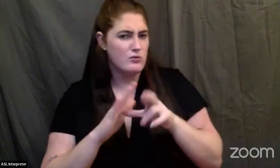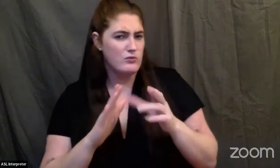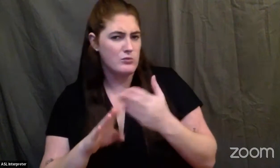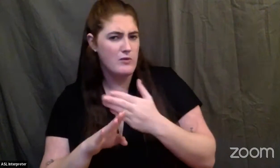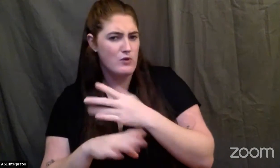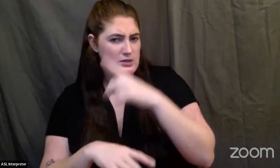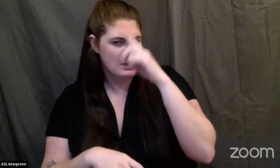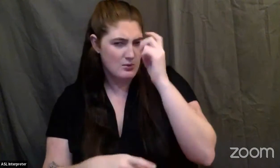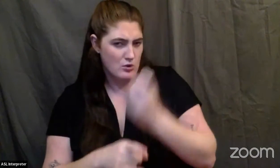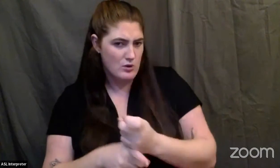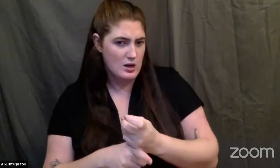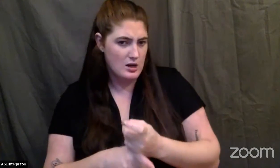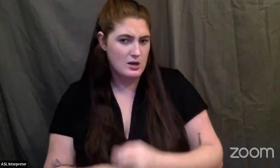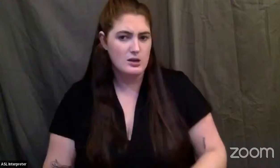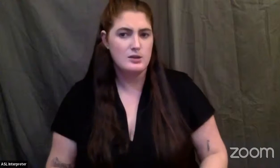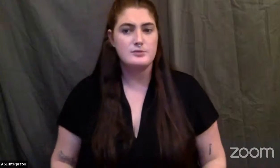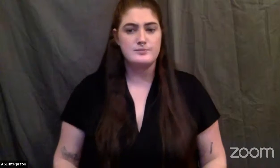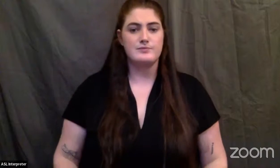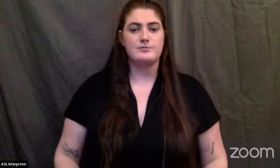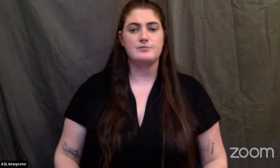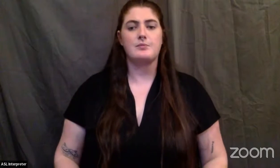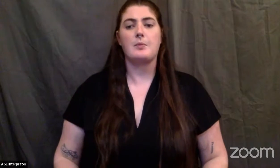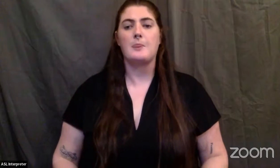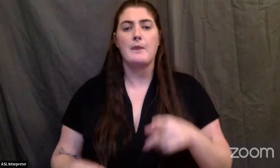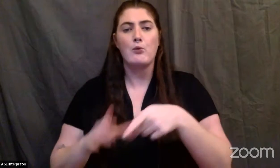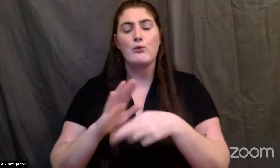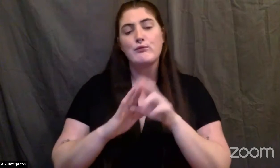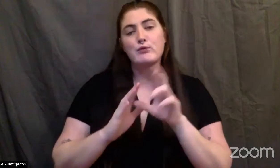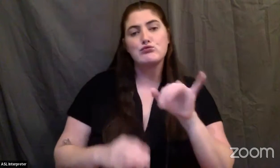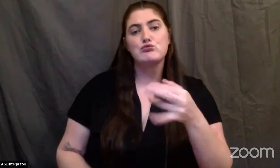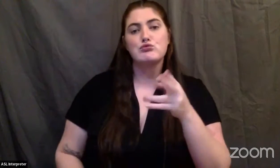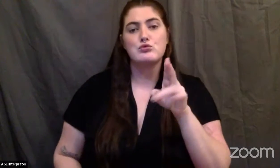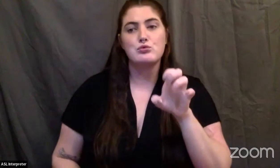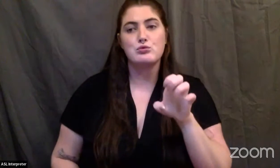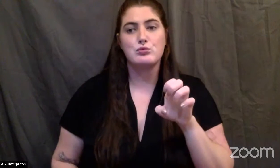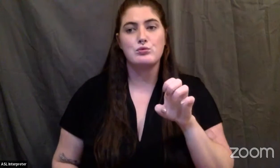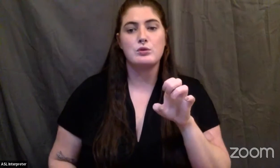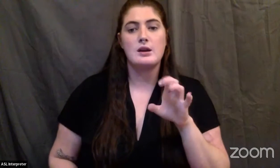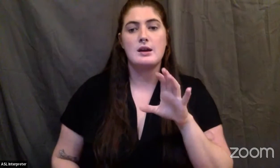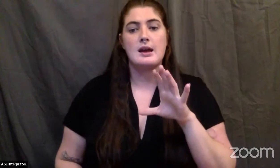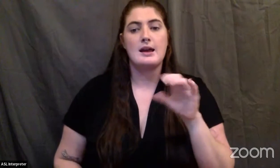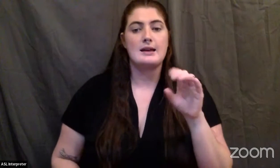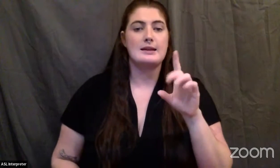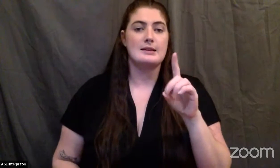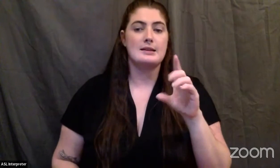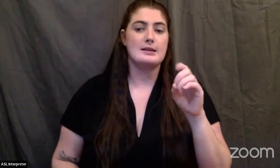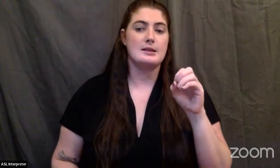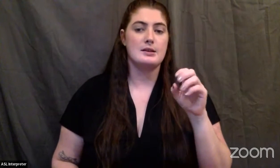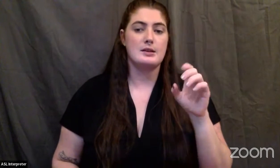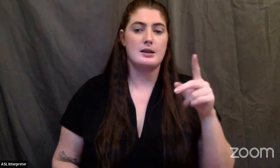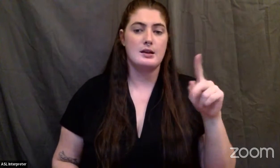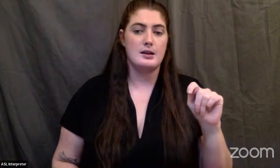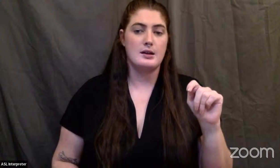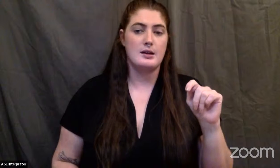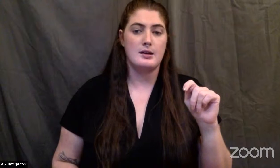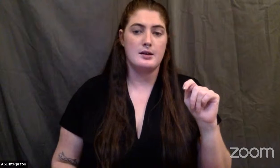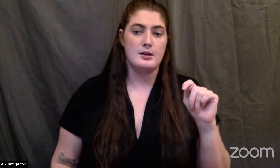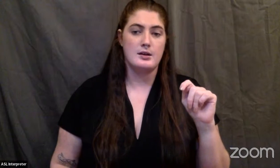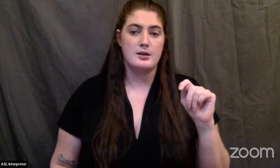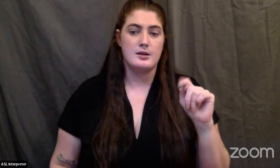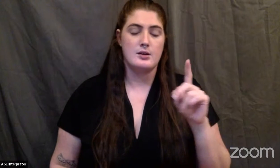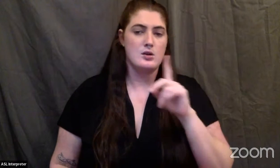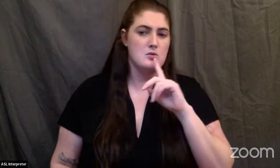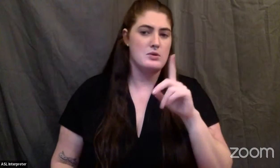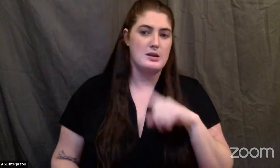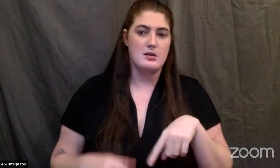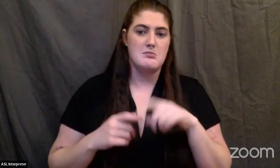it? Yeah, 2 months ago, yeah. in June, and the DDOT or OP, DDOT rarely objects